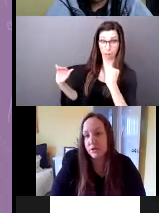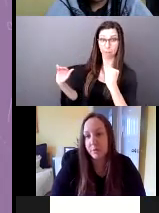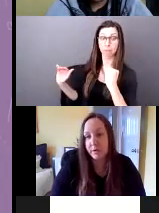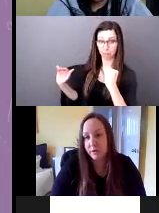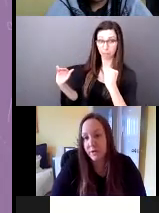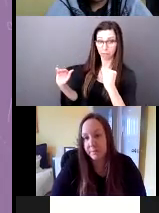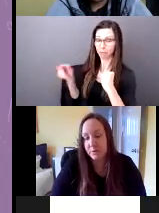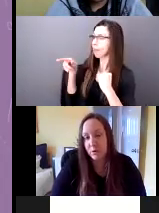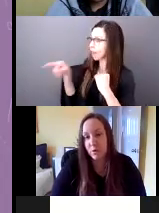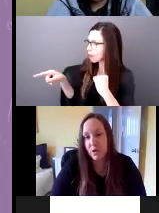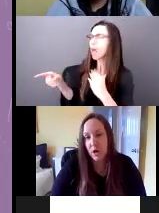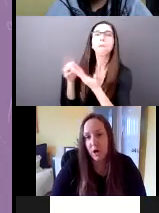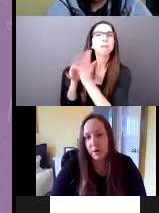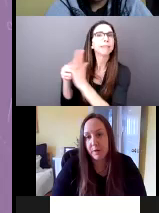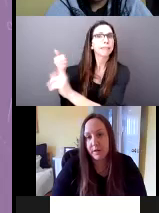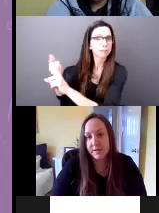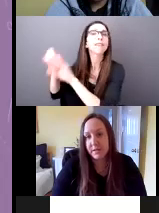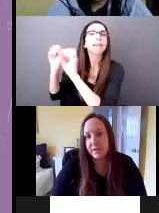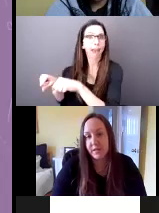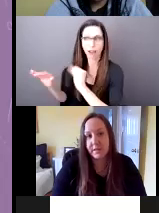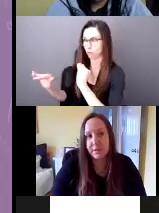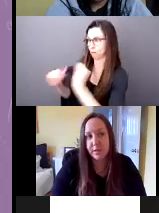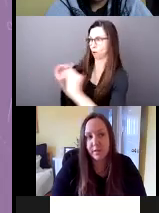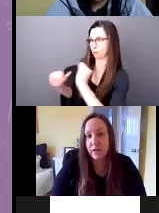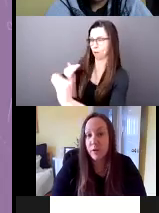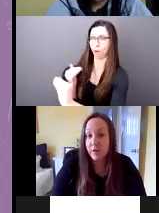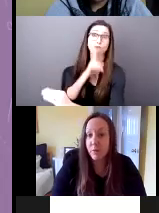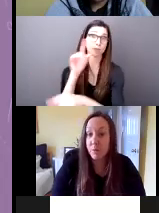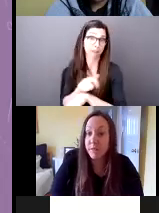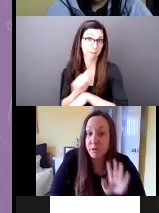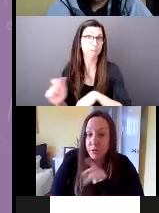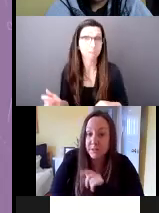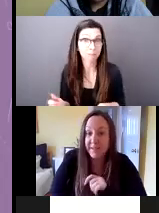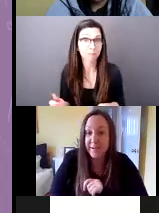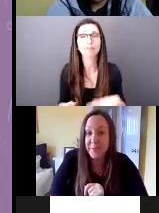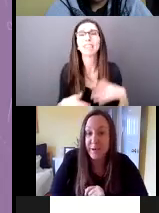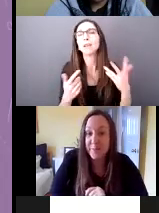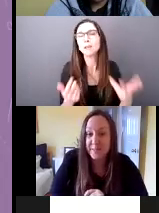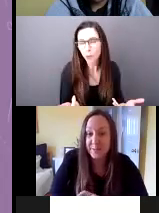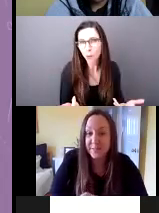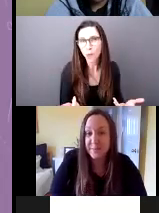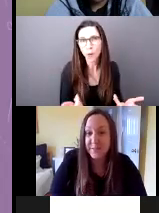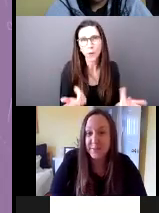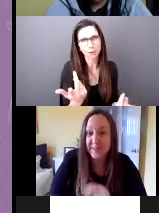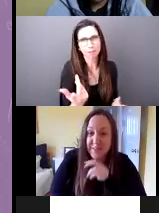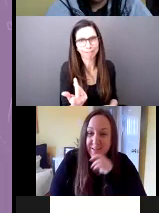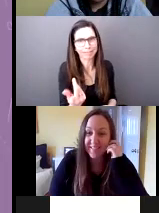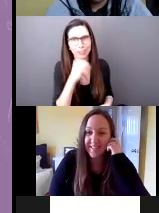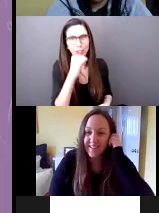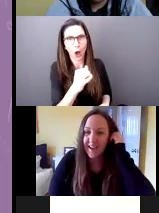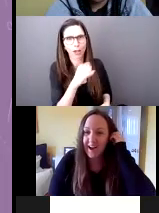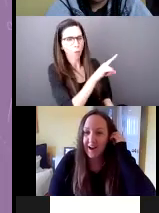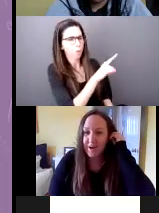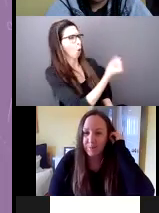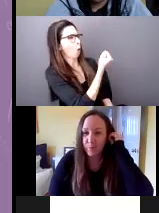to interpret in real time. So it isn't intended to be like, okay, well, please hold and we'll get back to you with somebody who can